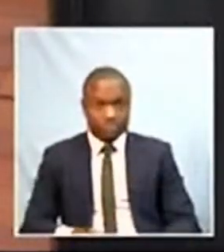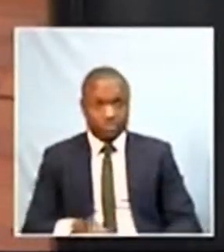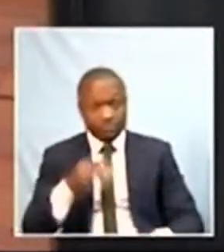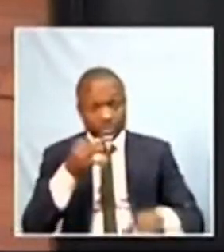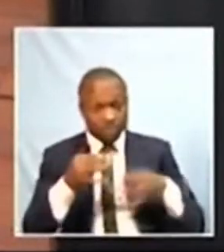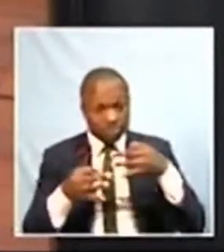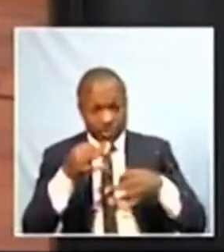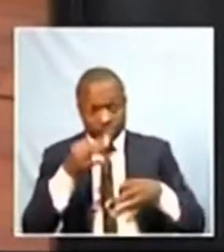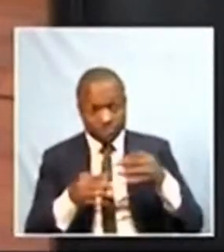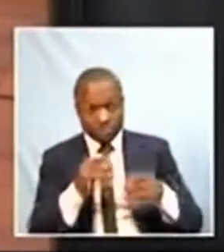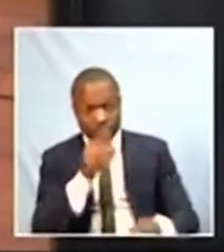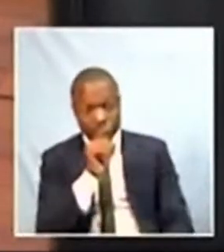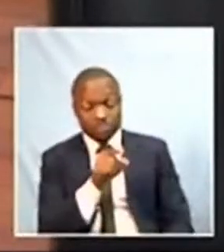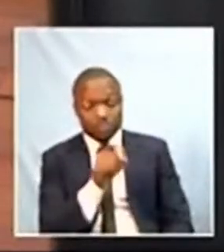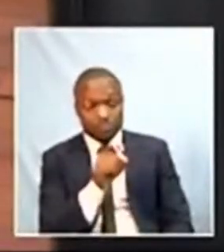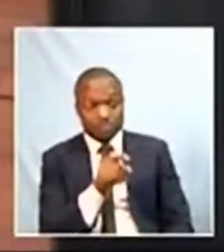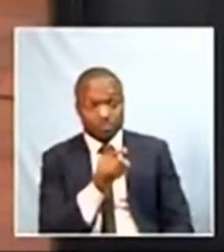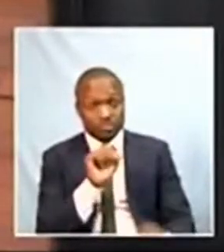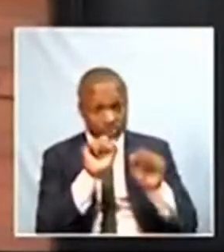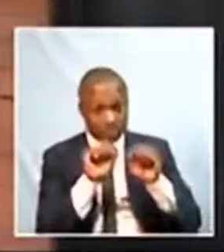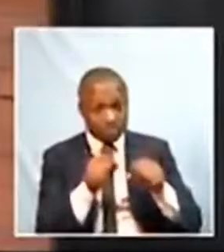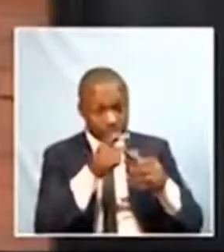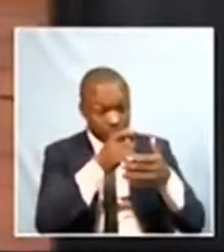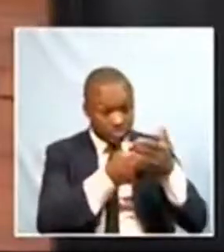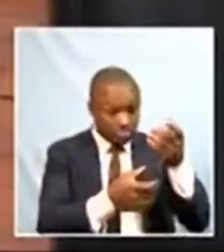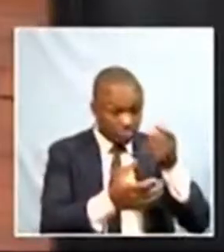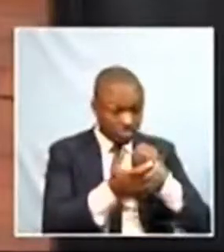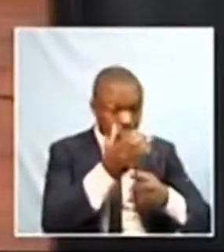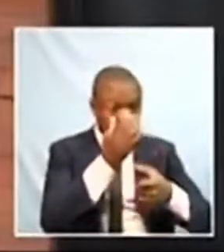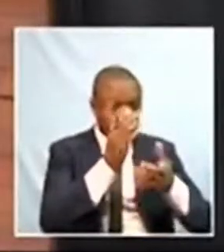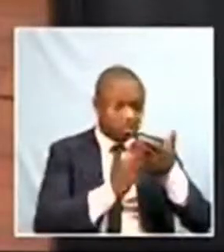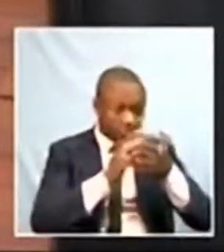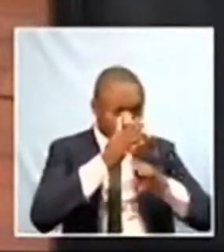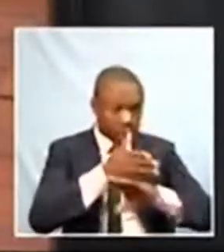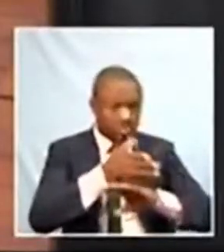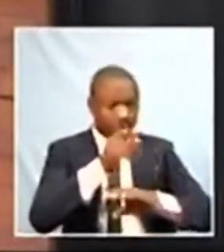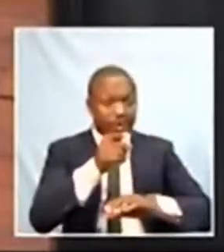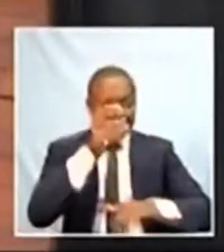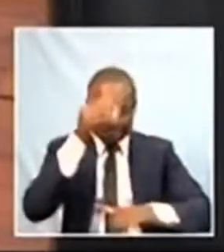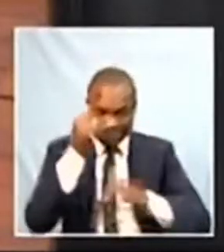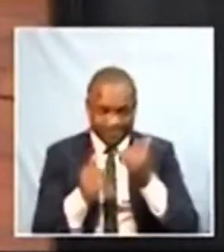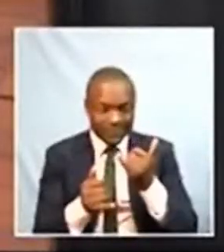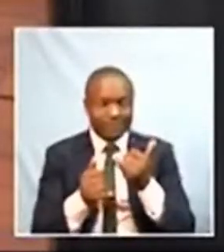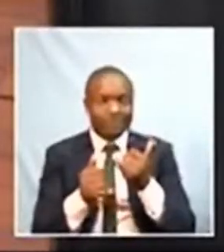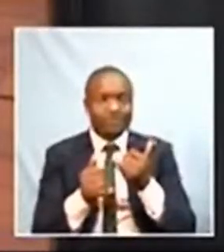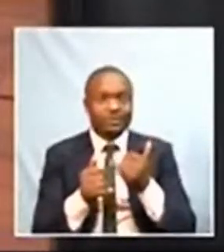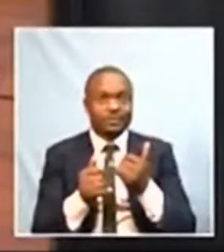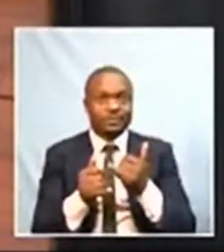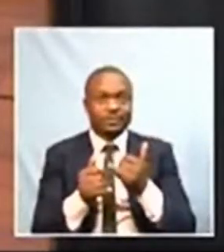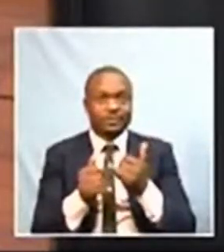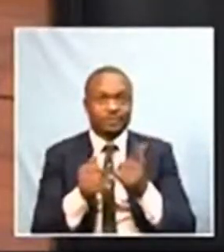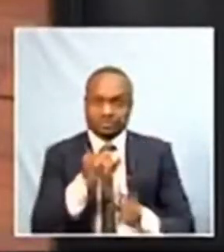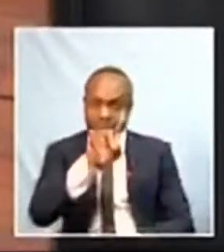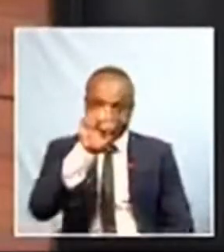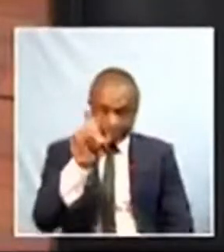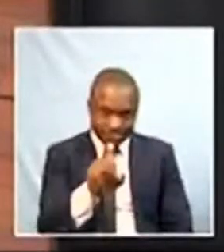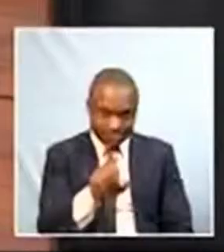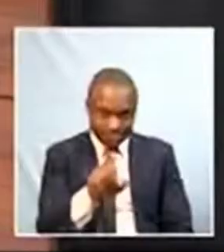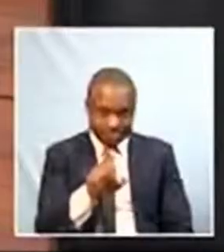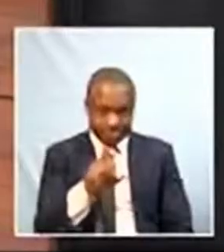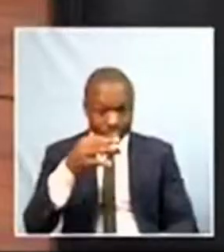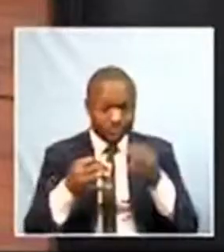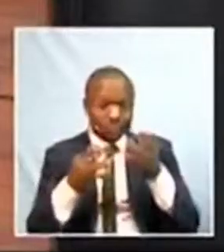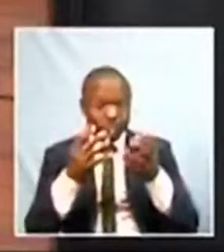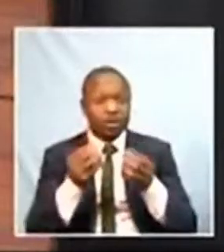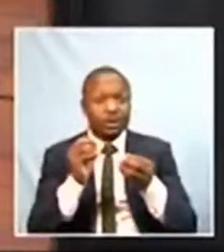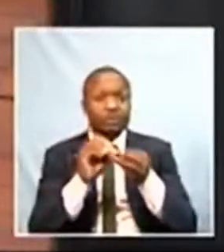If you can consult after he finishes his query. If you need